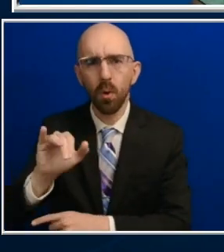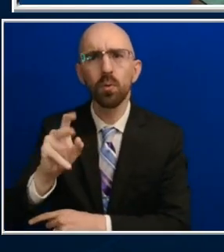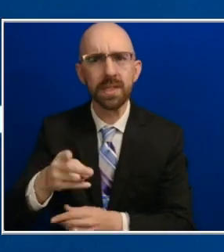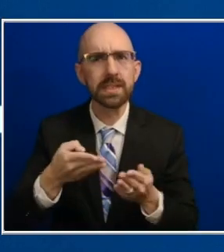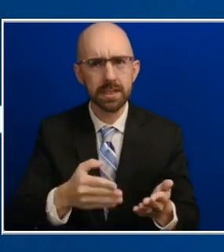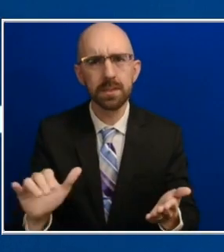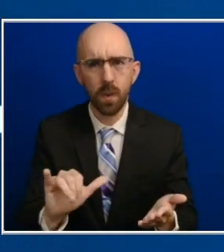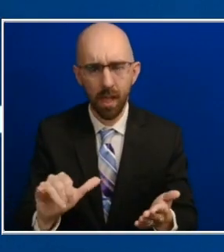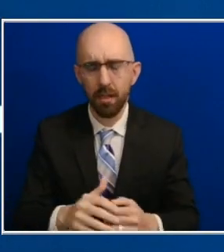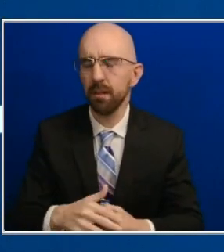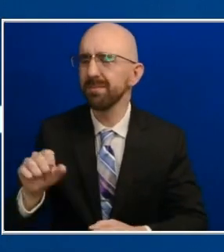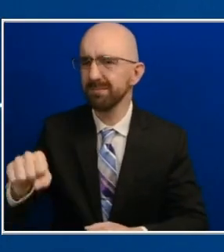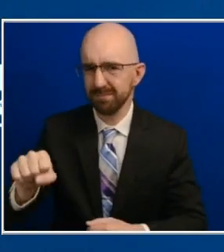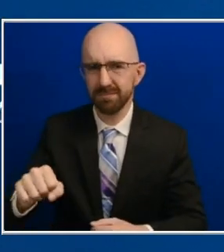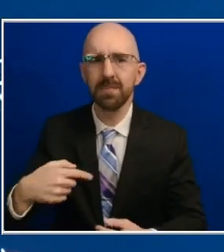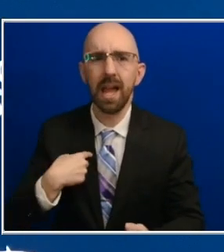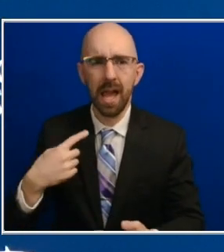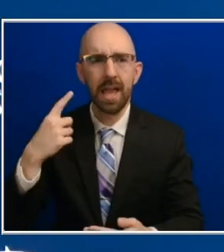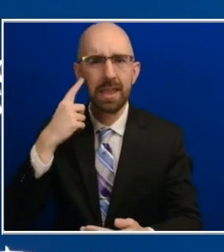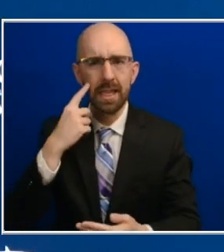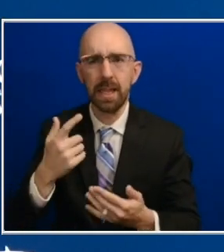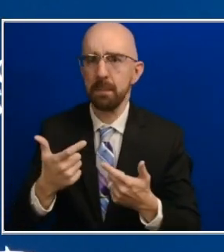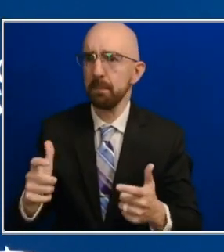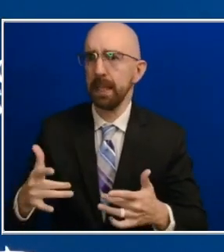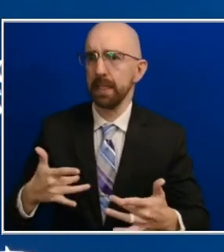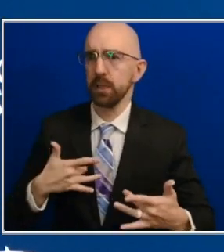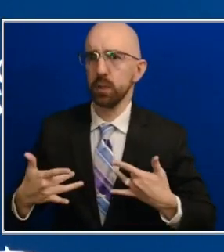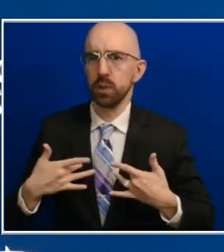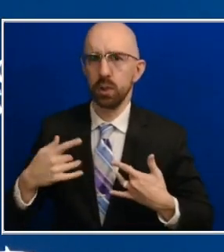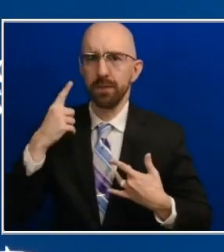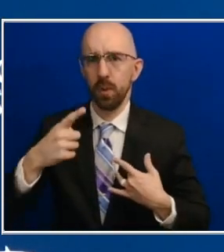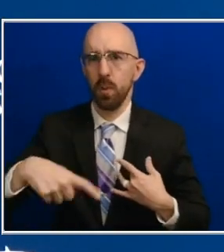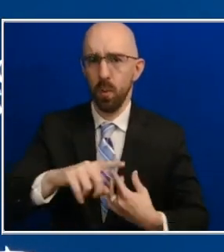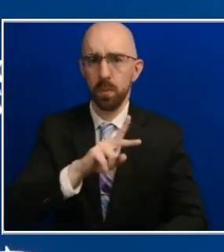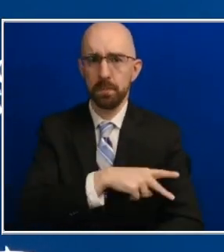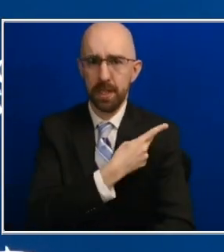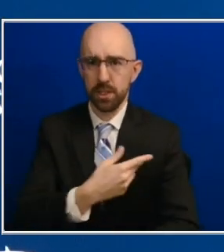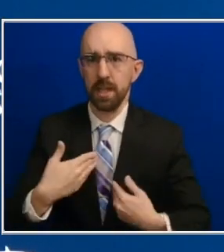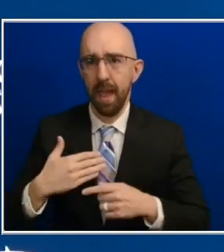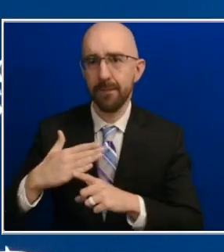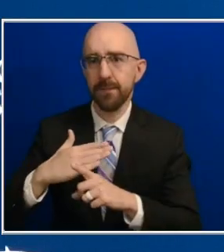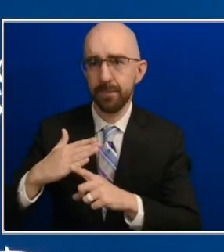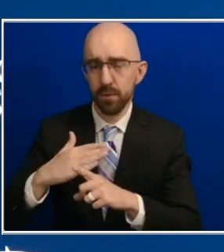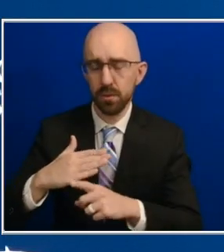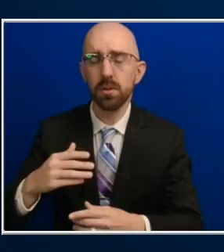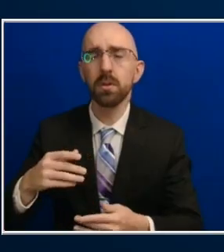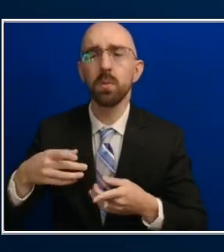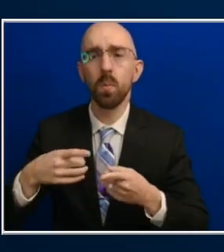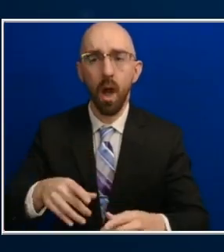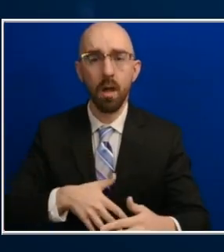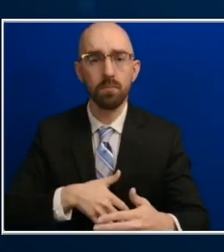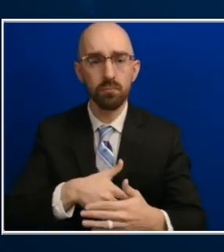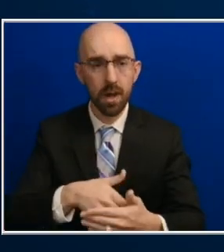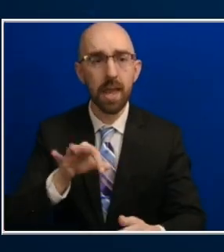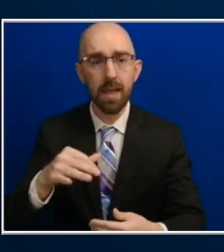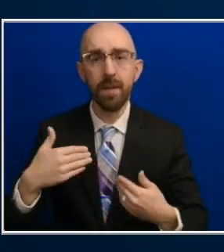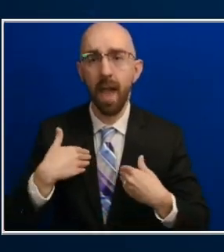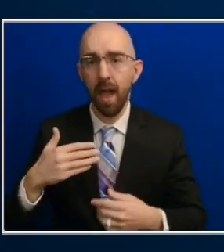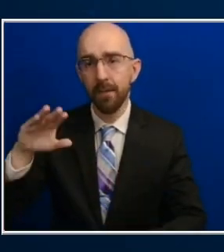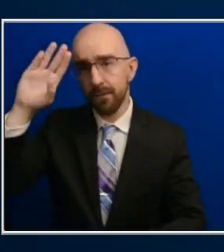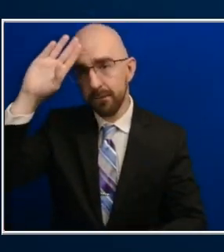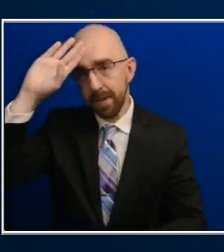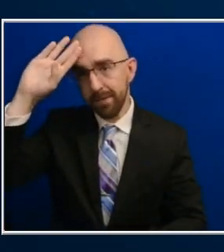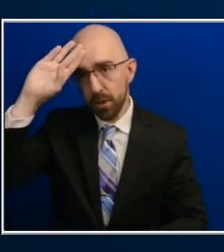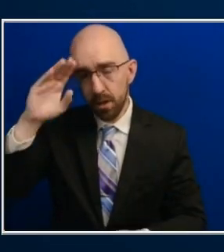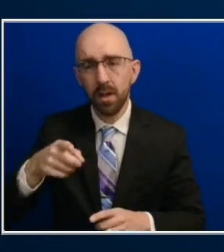Absolutely. I'd say the biggest concern is for those patients that do have a fever. We know that while pregnant, if you have a fever, that can start